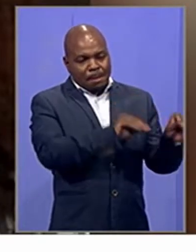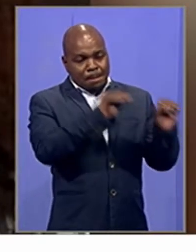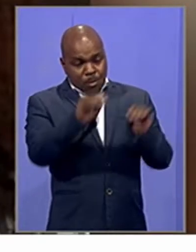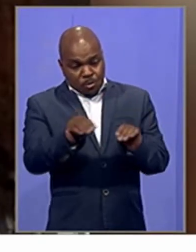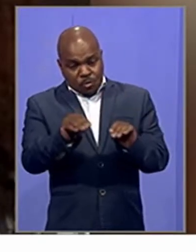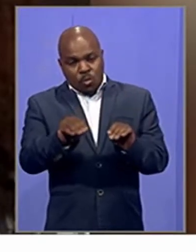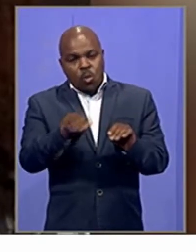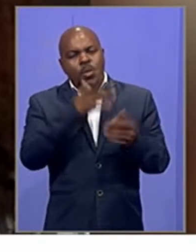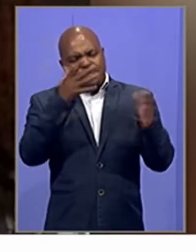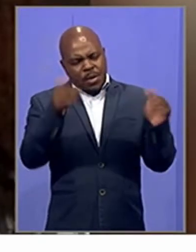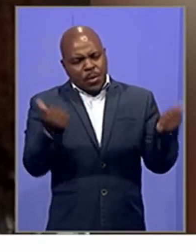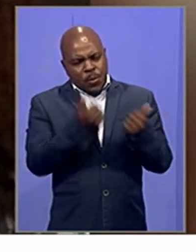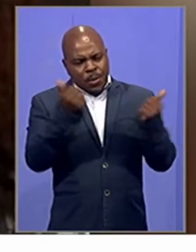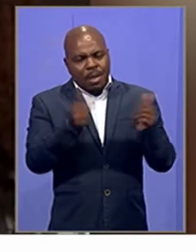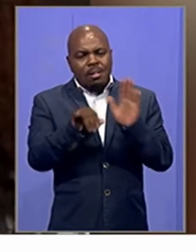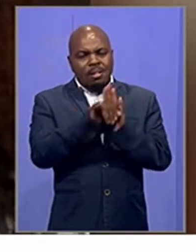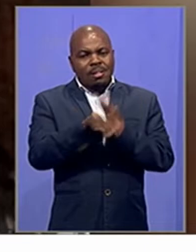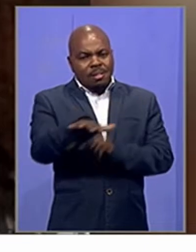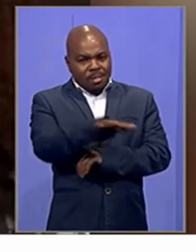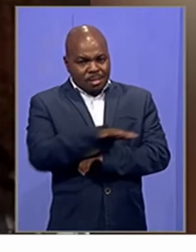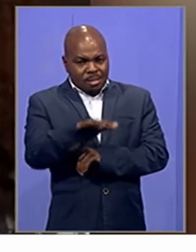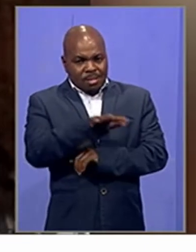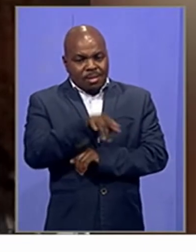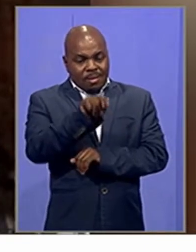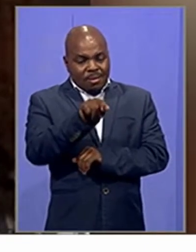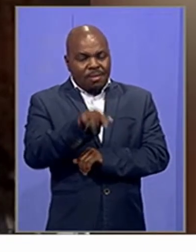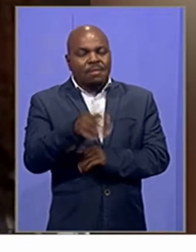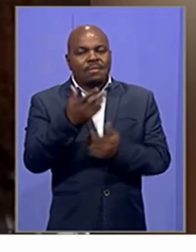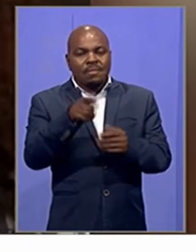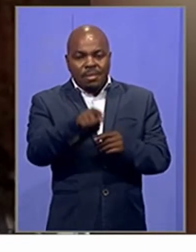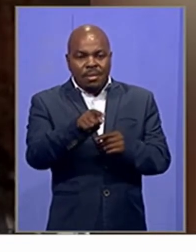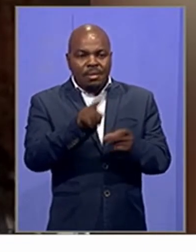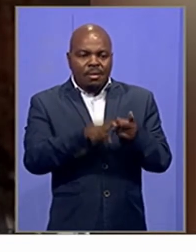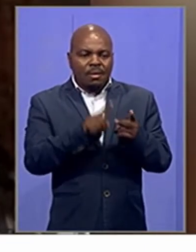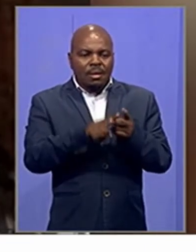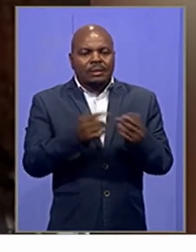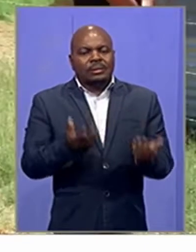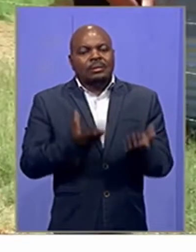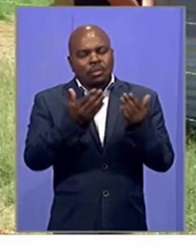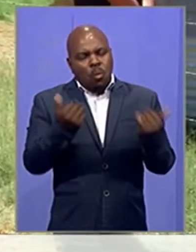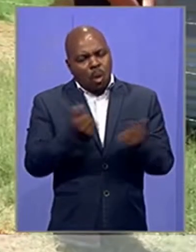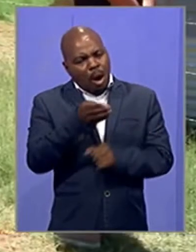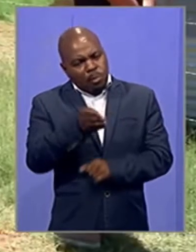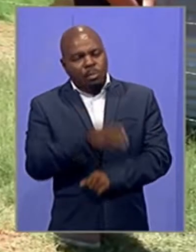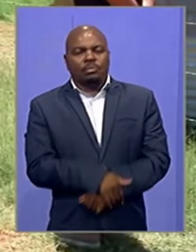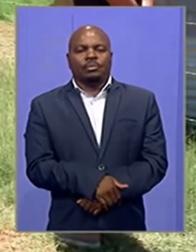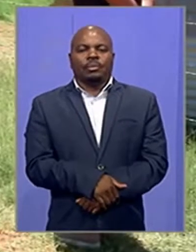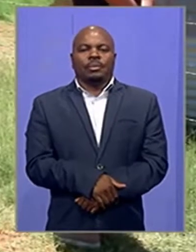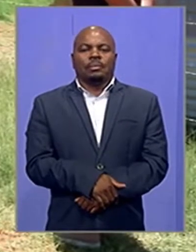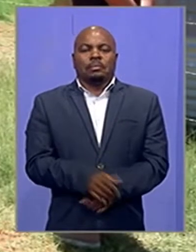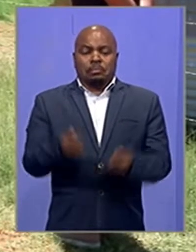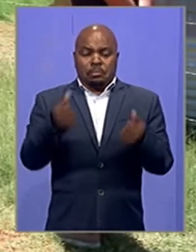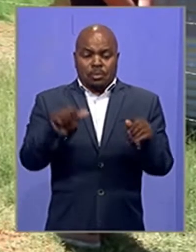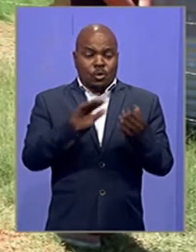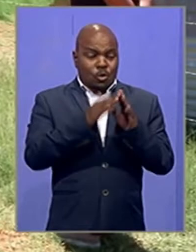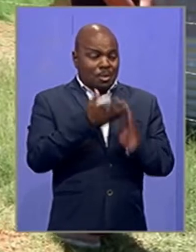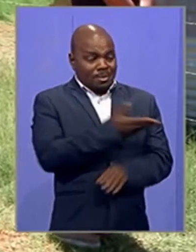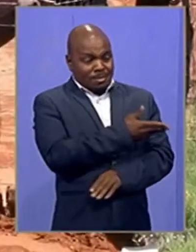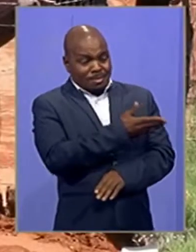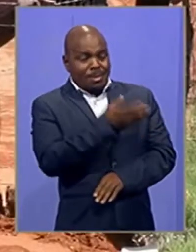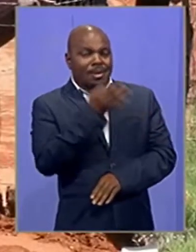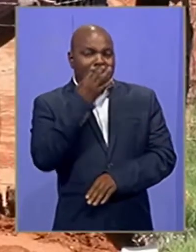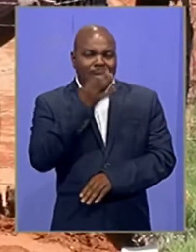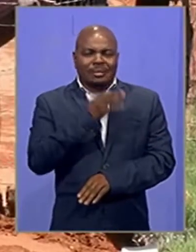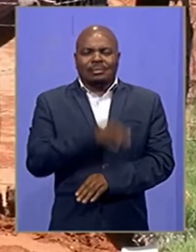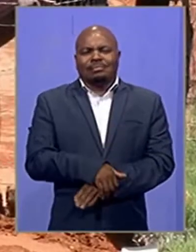has already been identified, and the site already comes with services as well. Khabagare baagi bano ba re ga